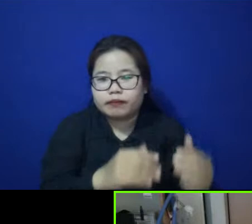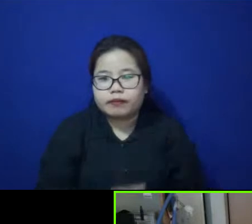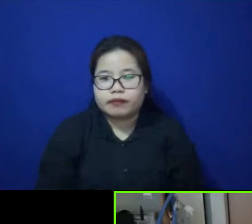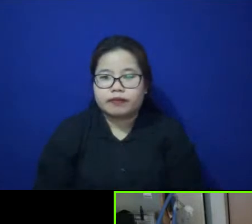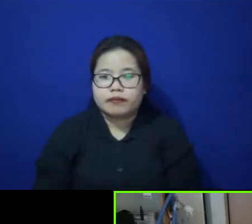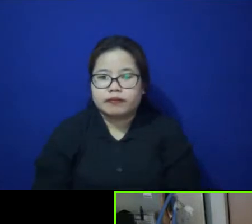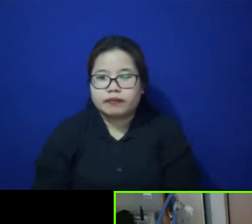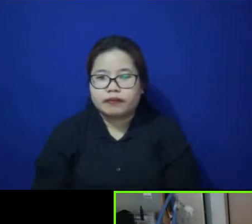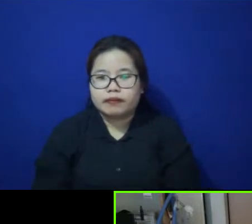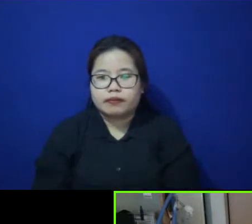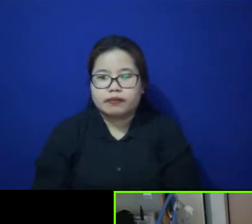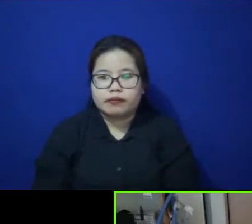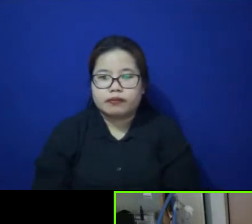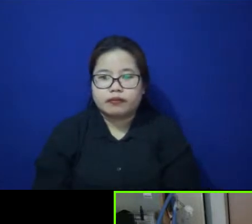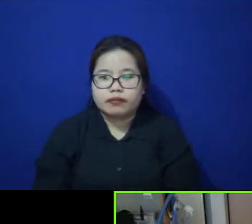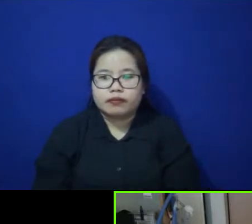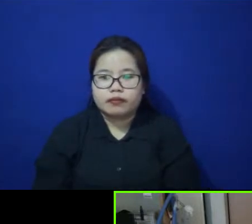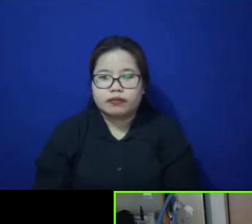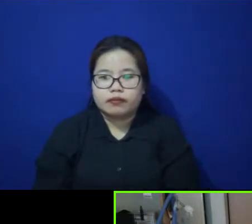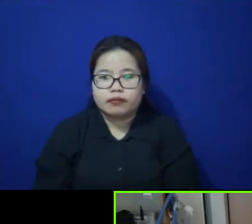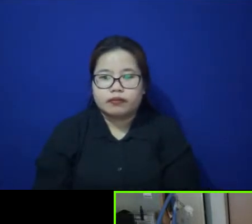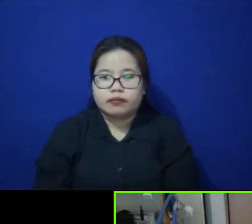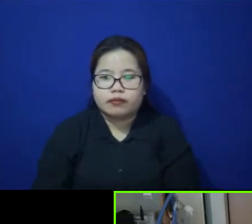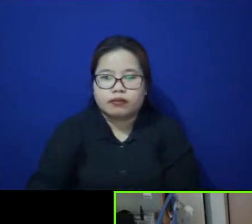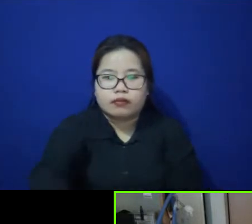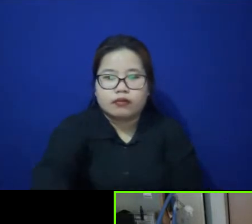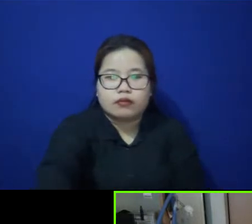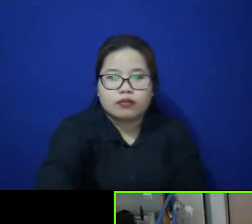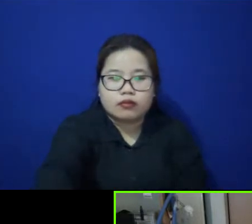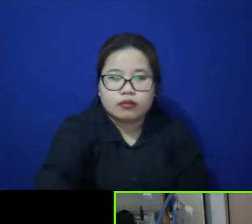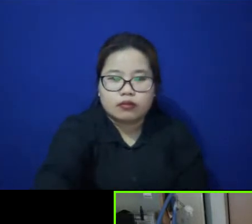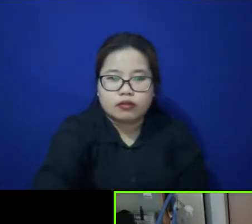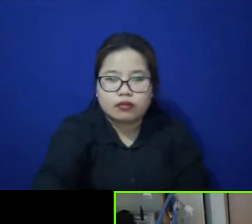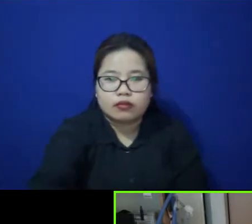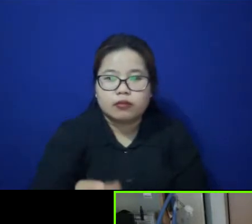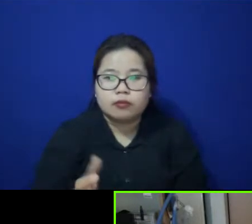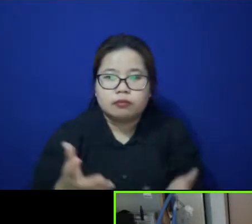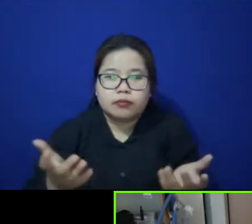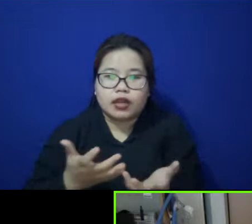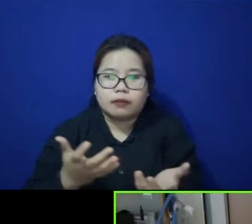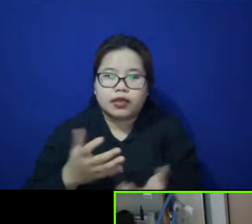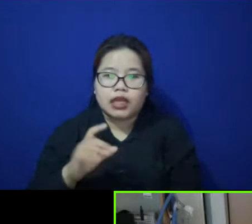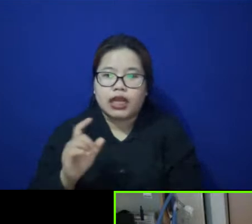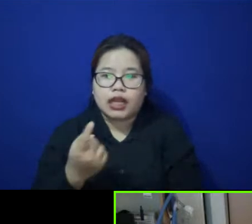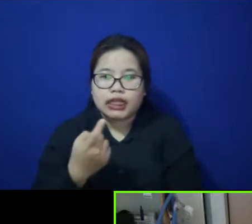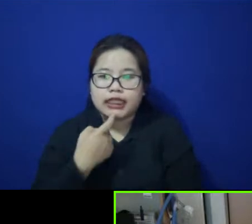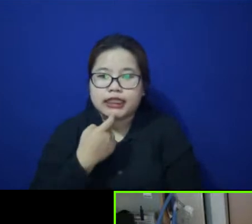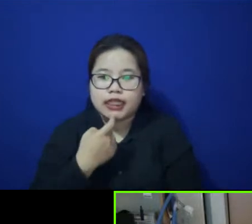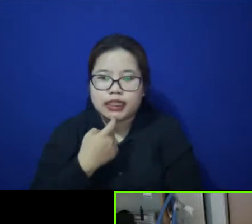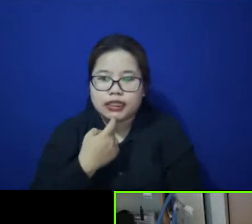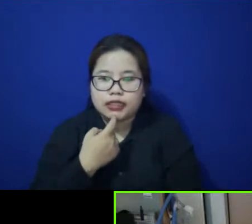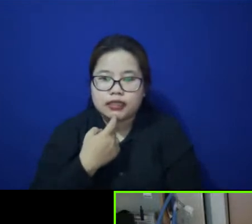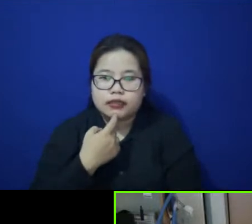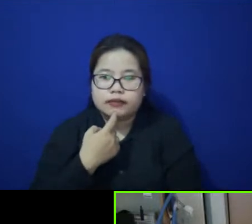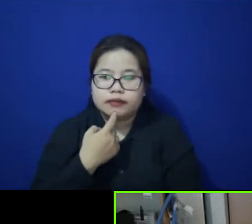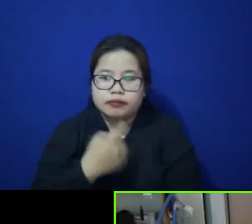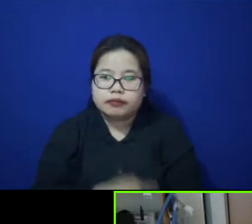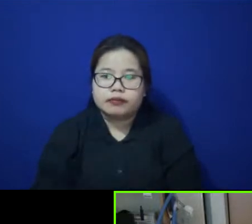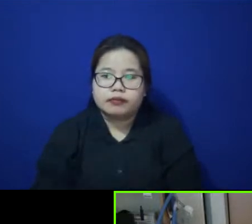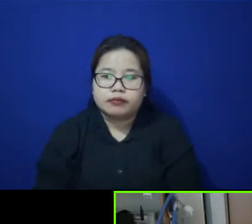educational profession about what does this little boy need to know. He has